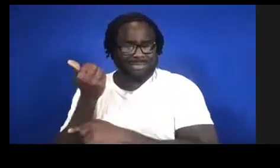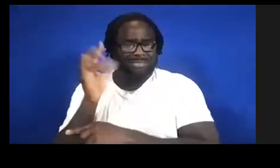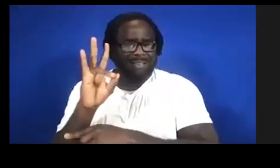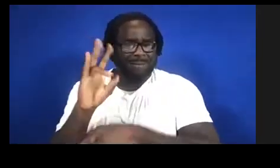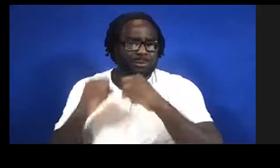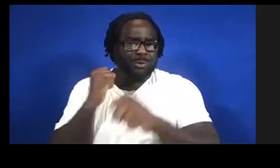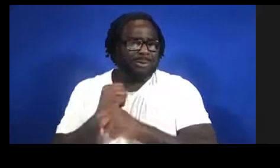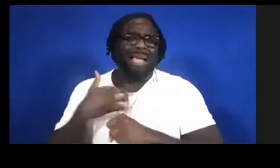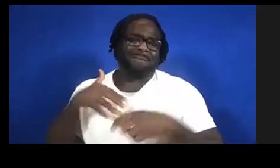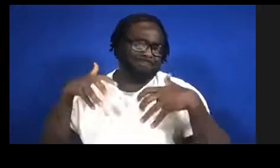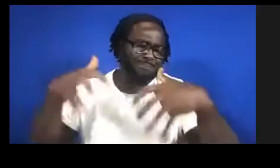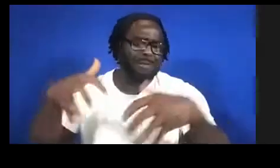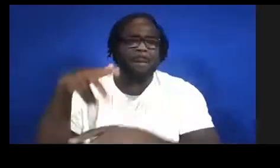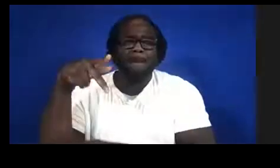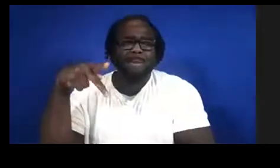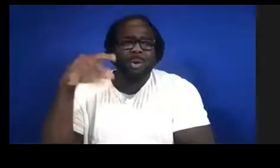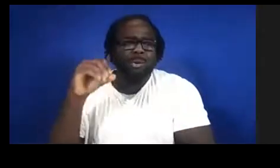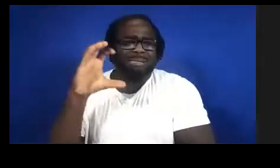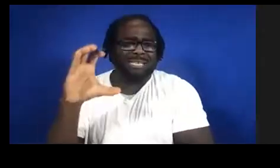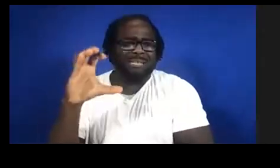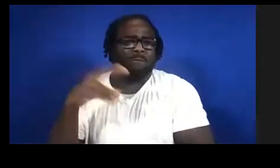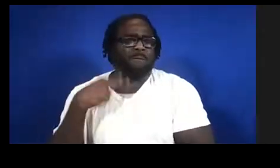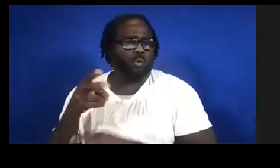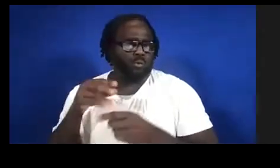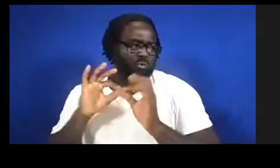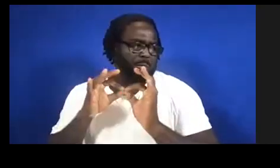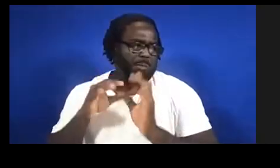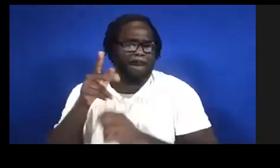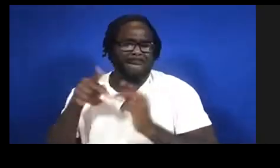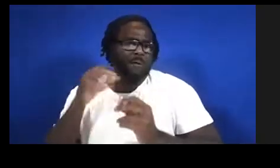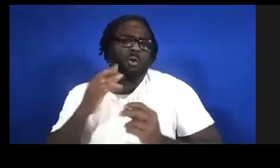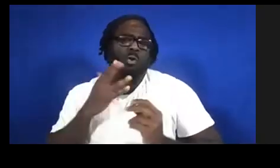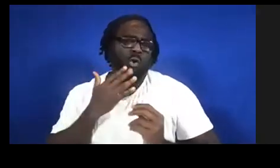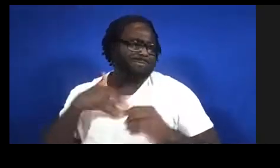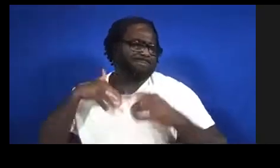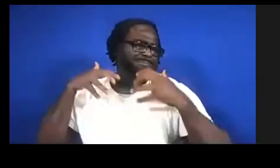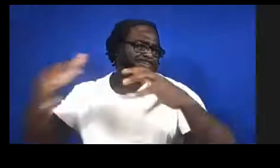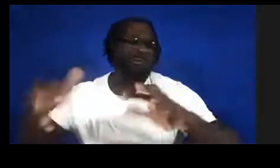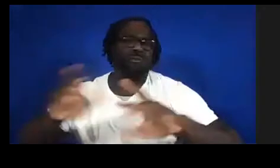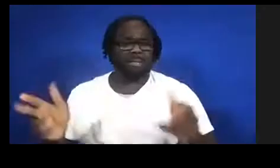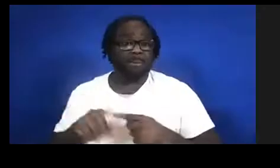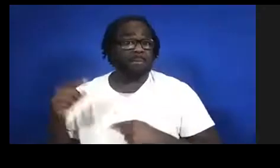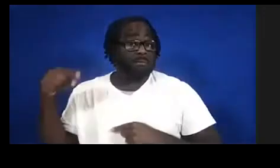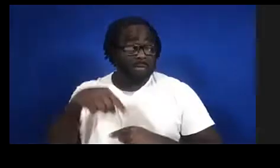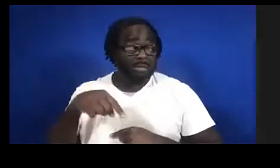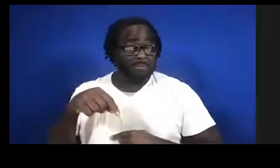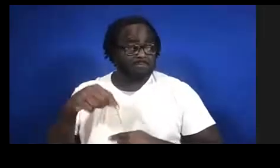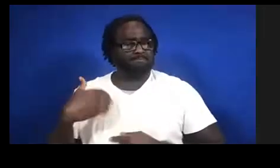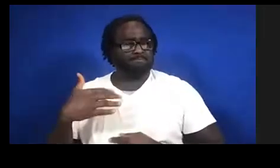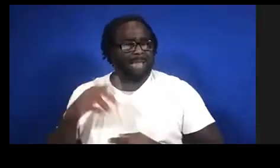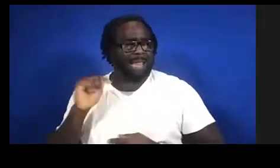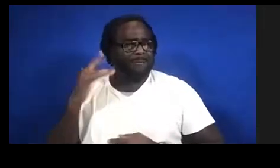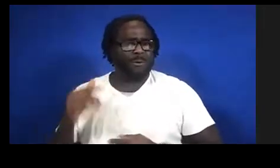whatnot. I lived in DC for 17 years and there's so many people of color, there's so many